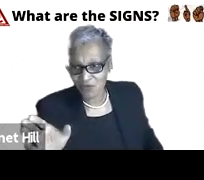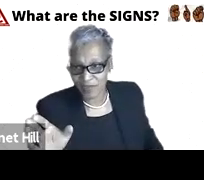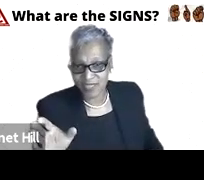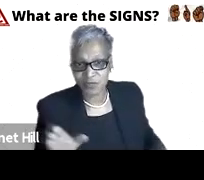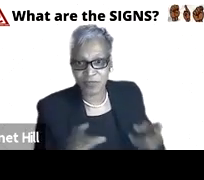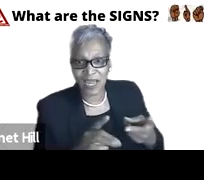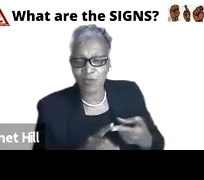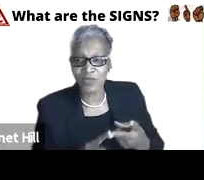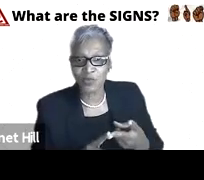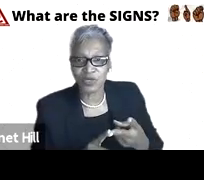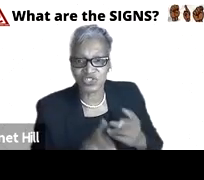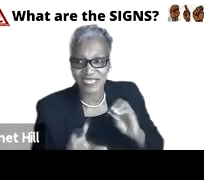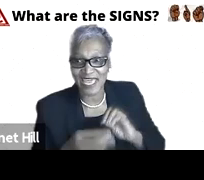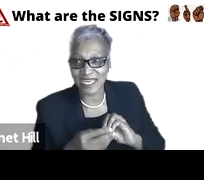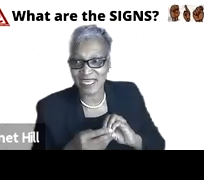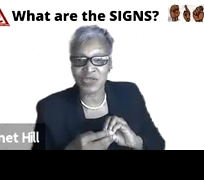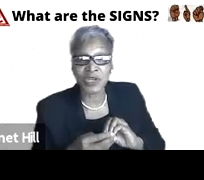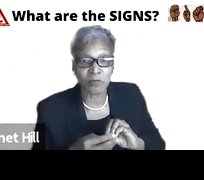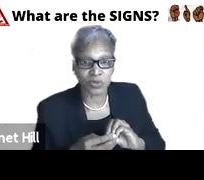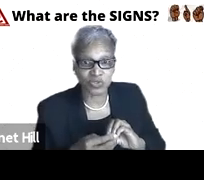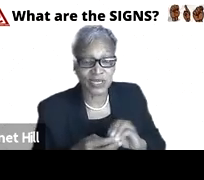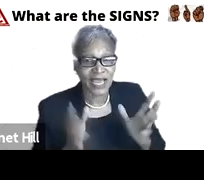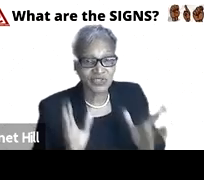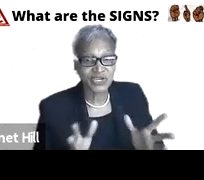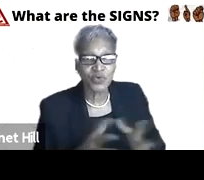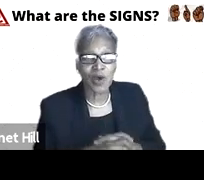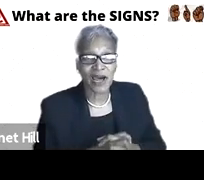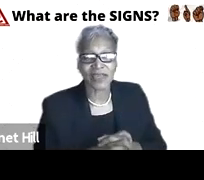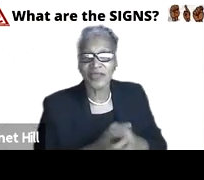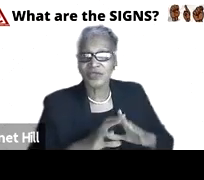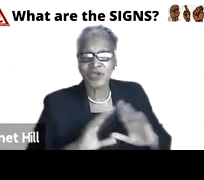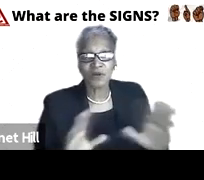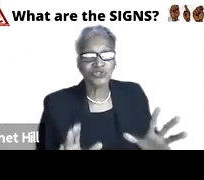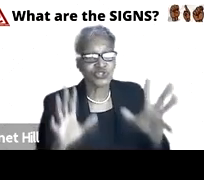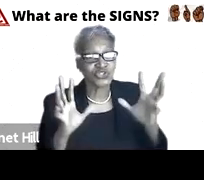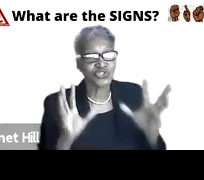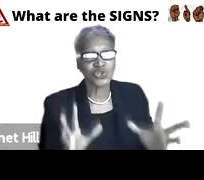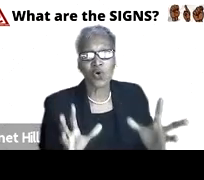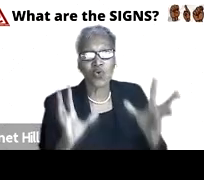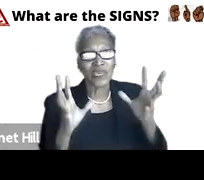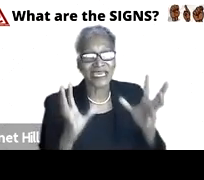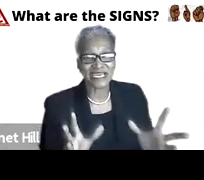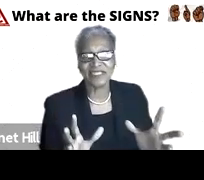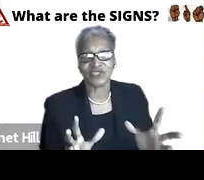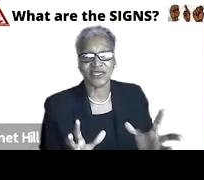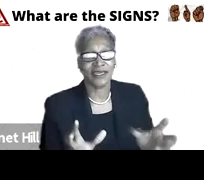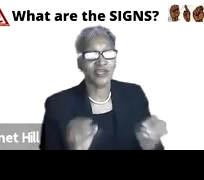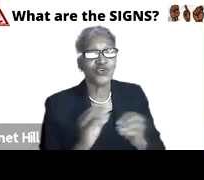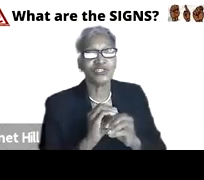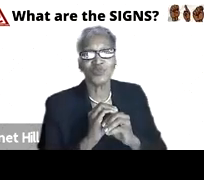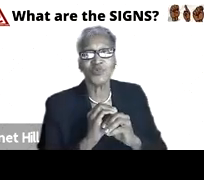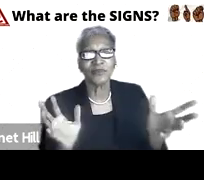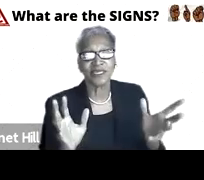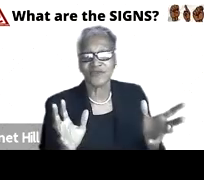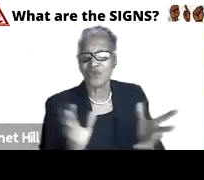the alphabets, but I really want to just add in the numbers. I'll tell you why. The numbers are so easy.